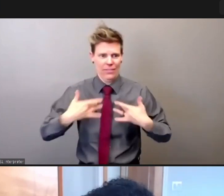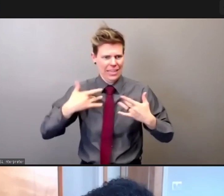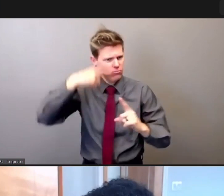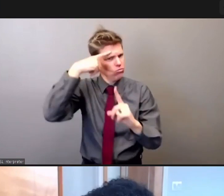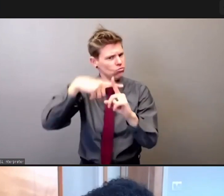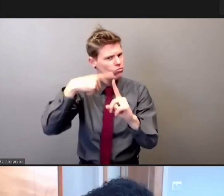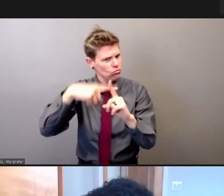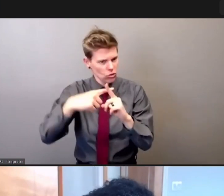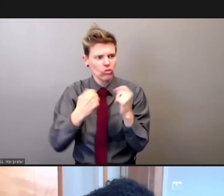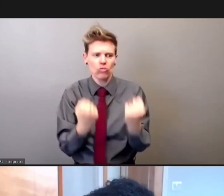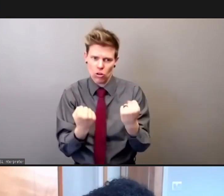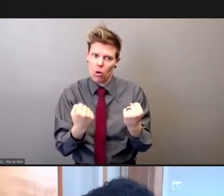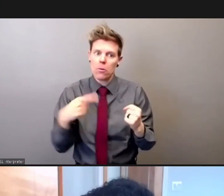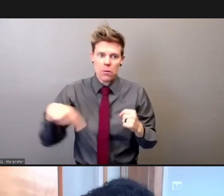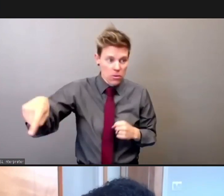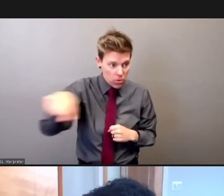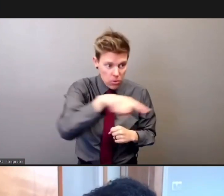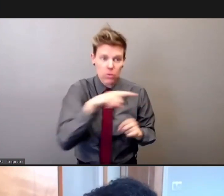should.